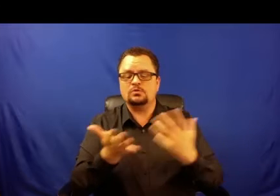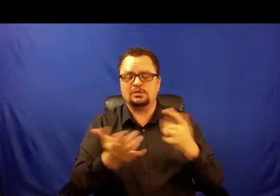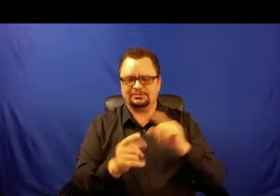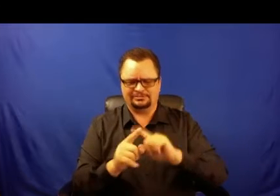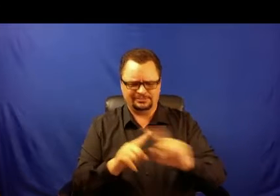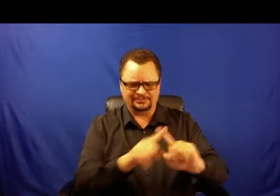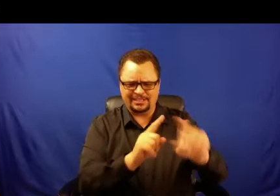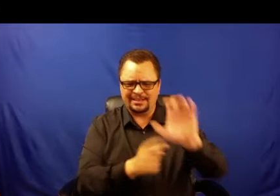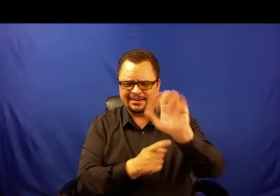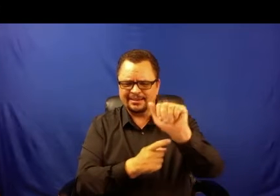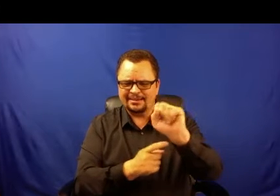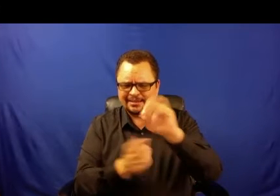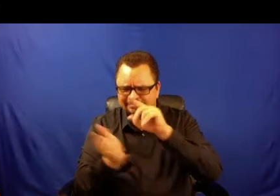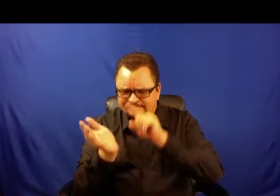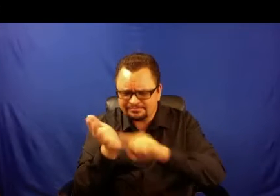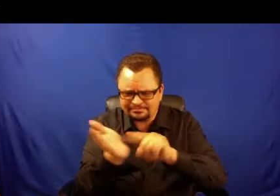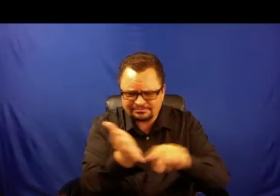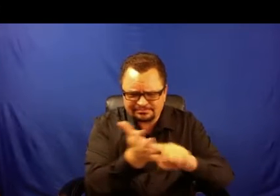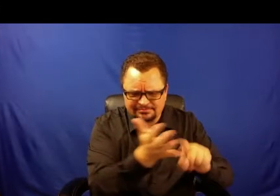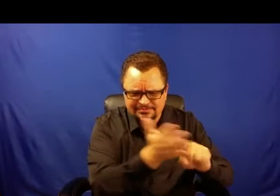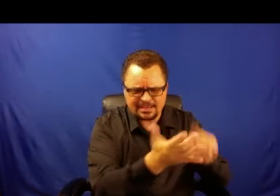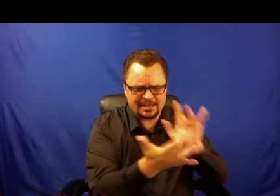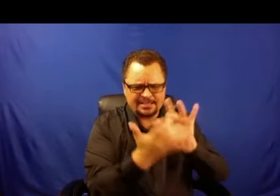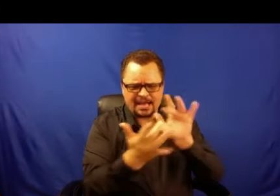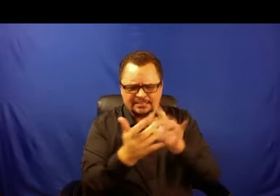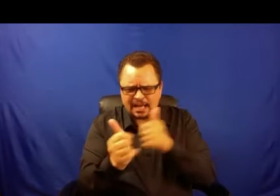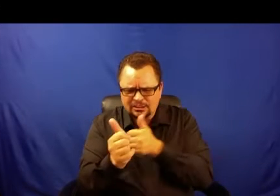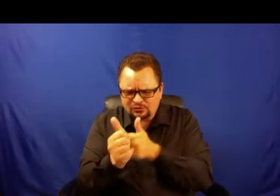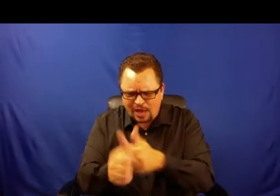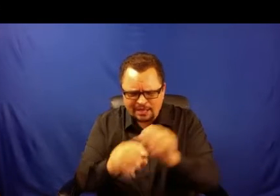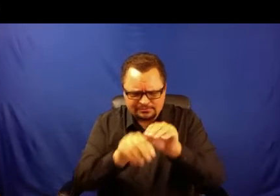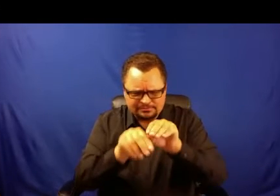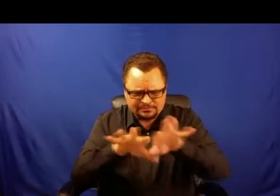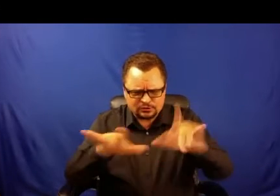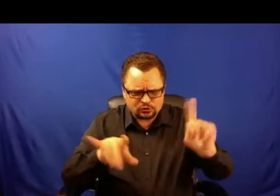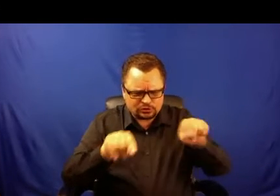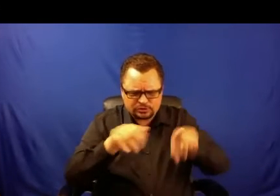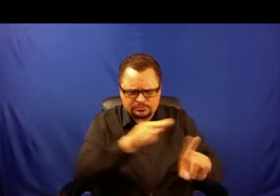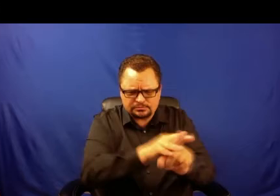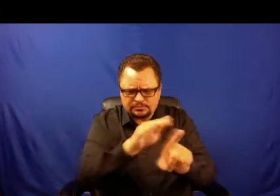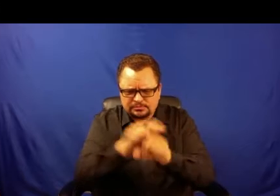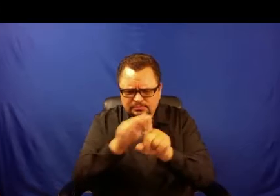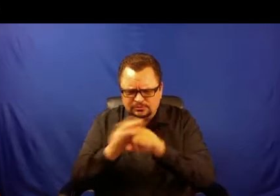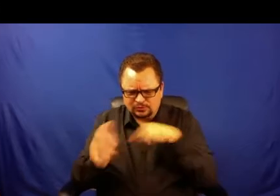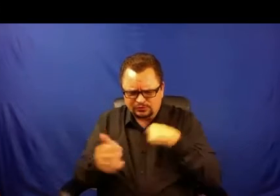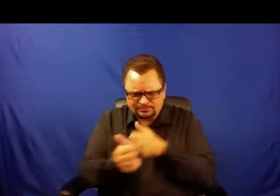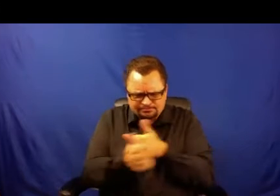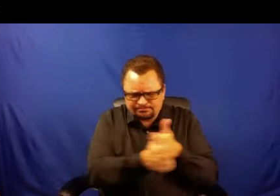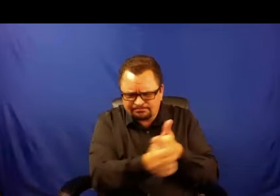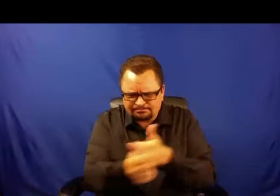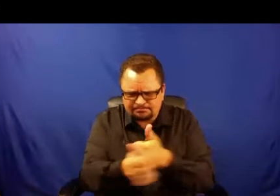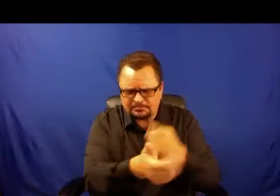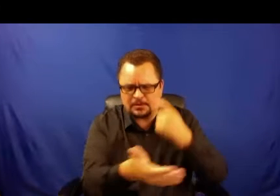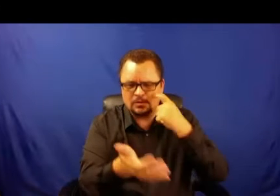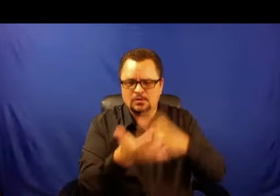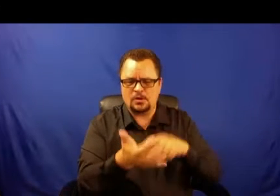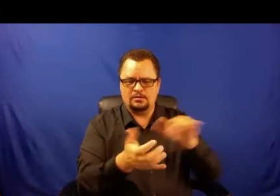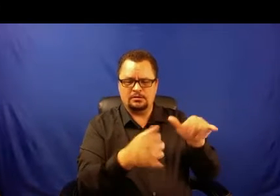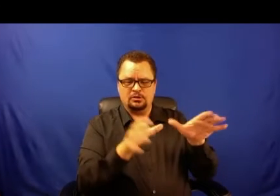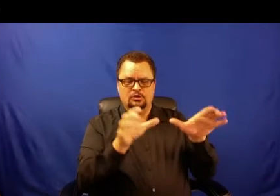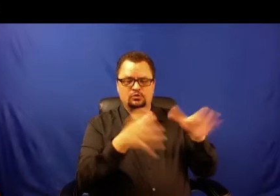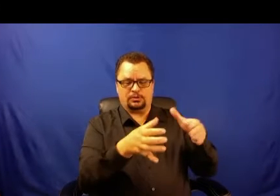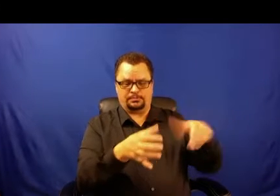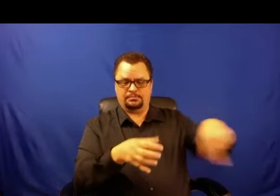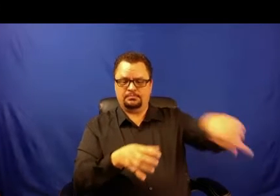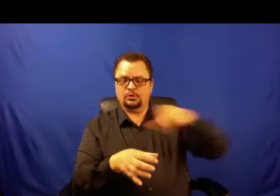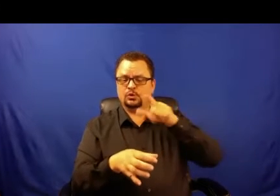increase in a general reluctance on behalf of the public to work with public health. Again,